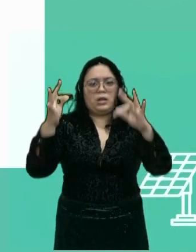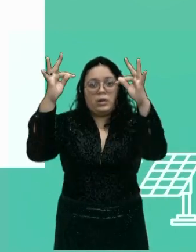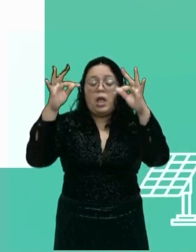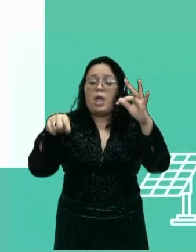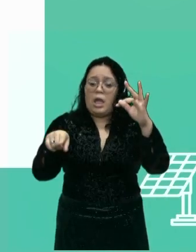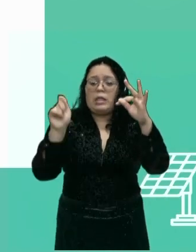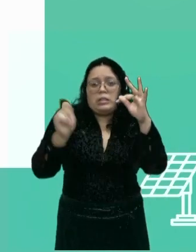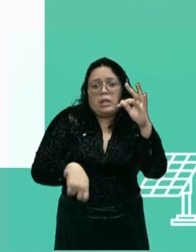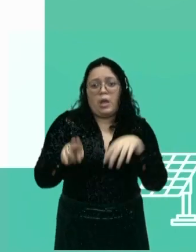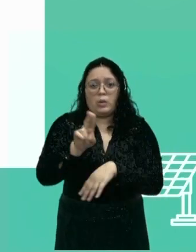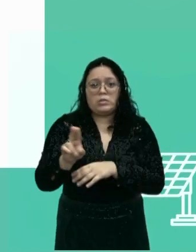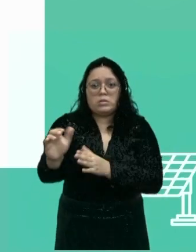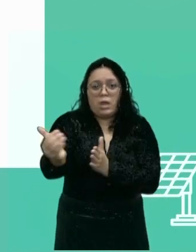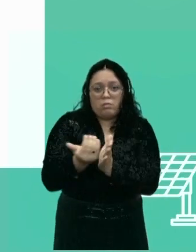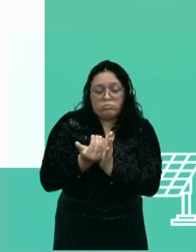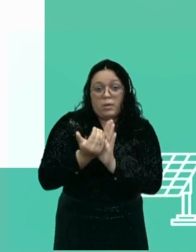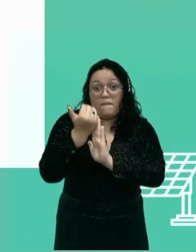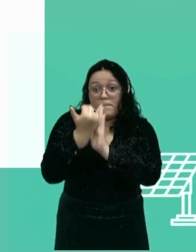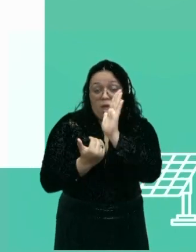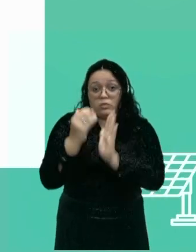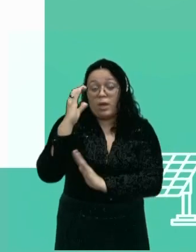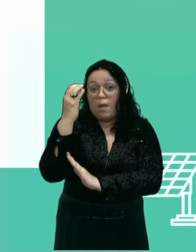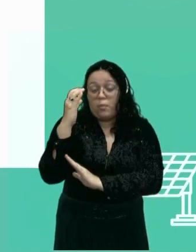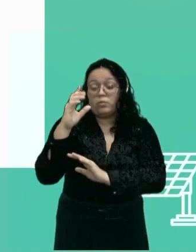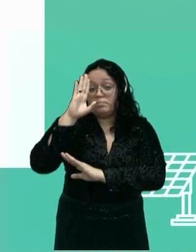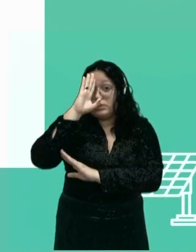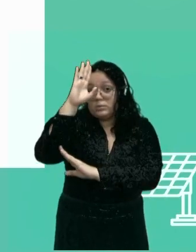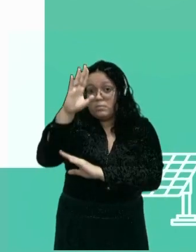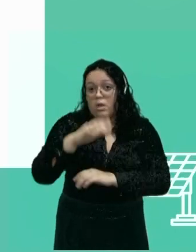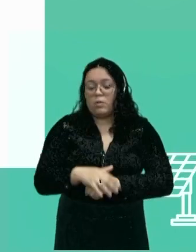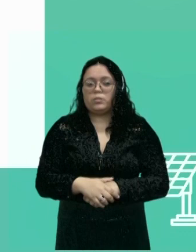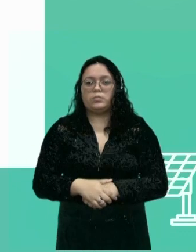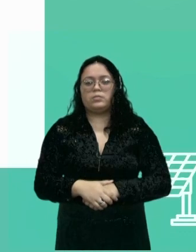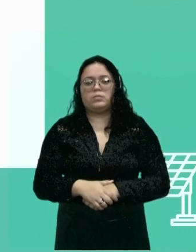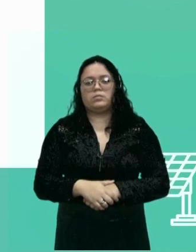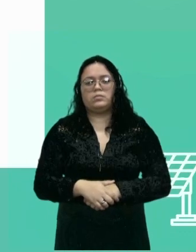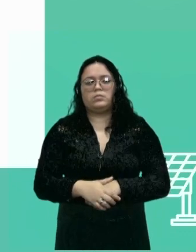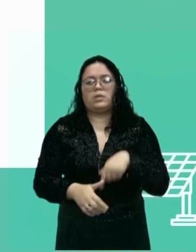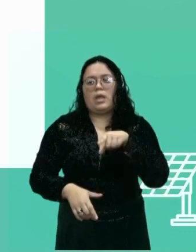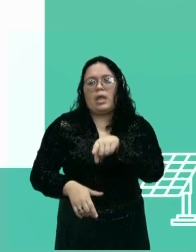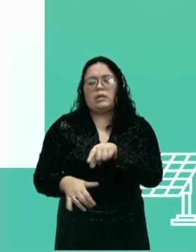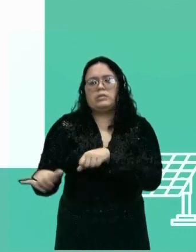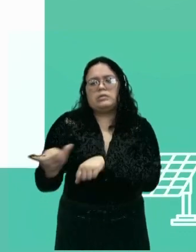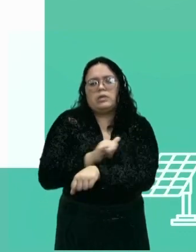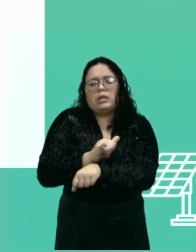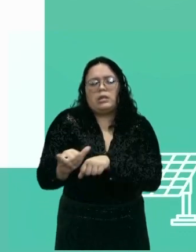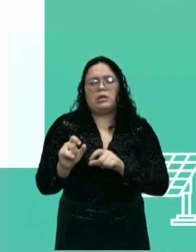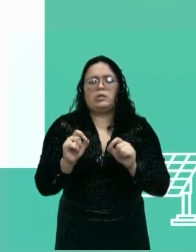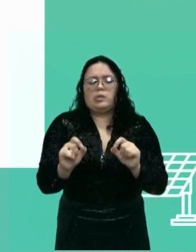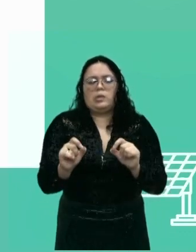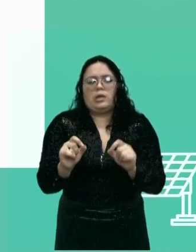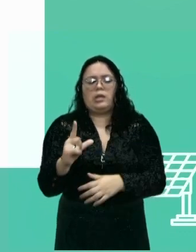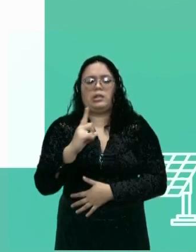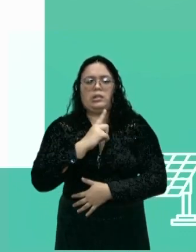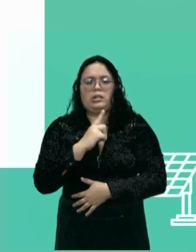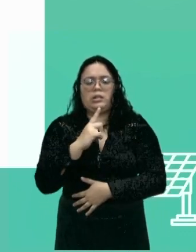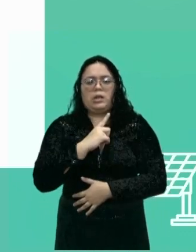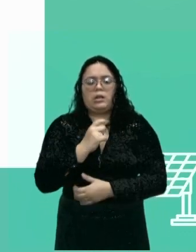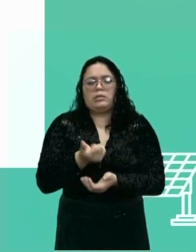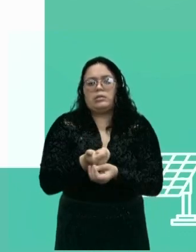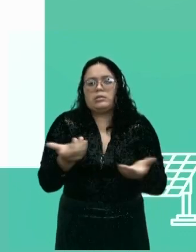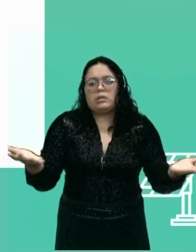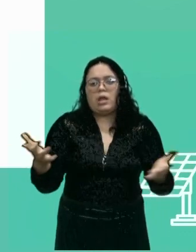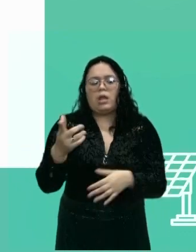according to the UK standard. The UK's hydrogen strategy also launched a set of consultations